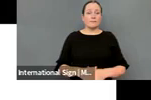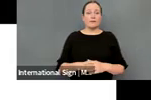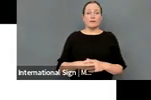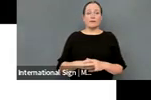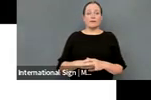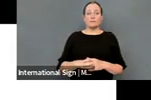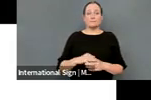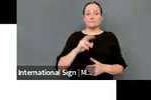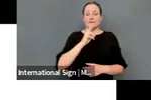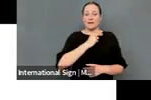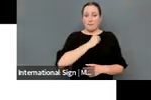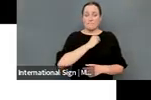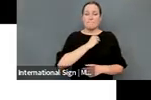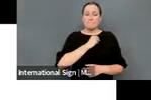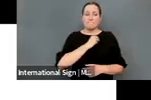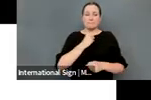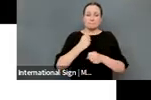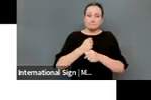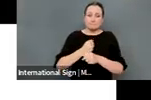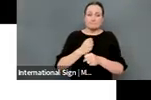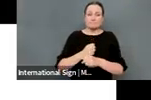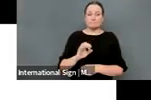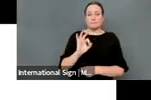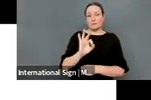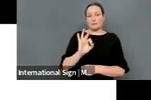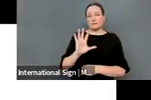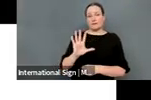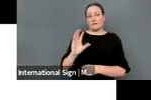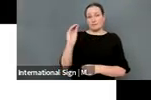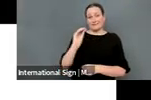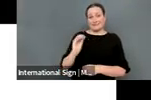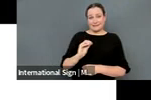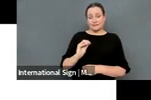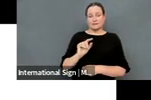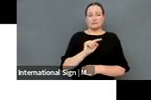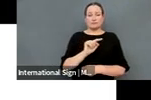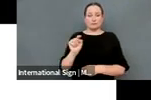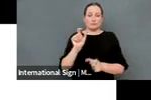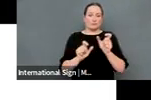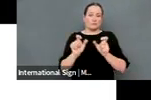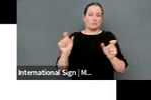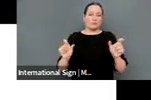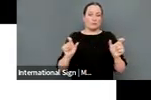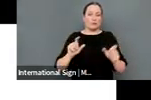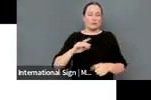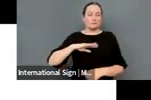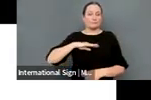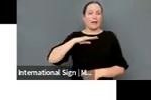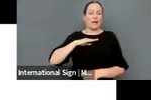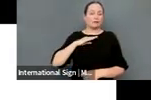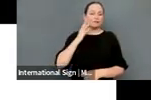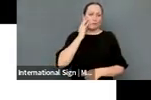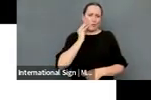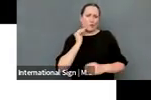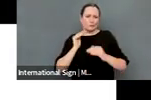Around 35% of the population over the retirement age estimated to receive social